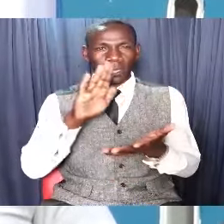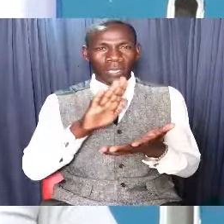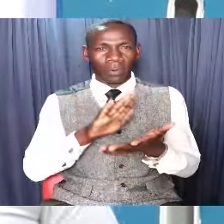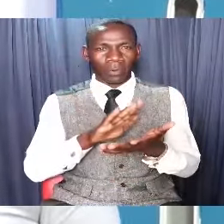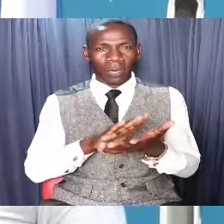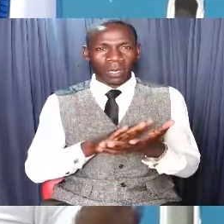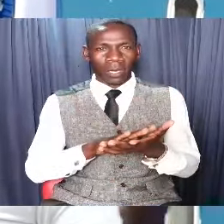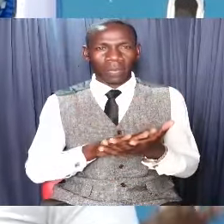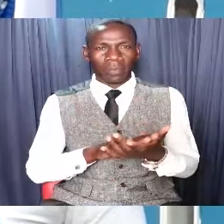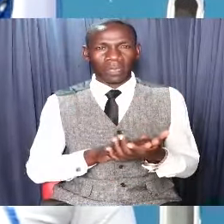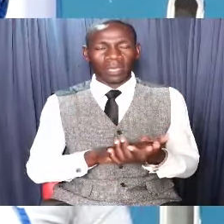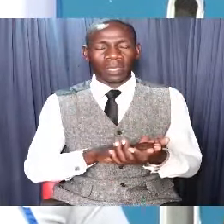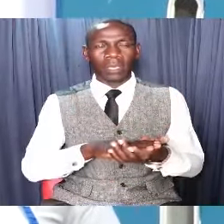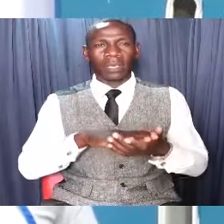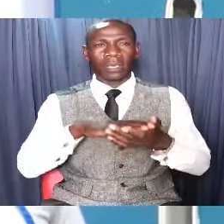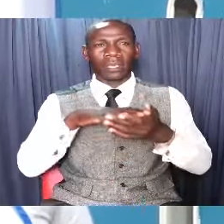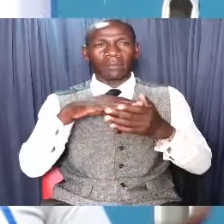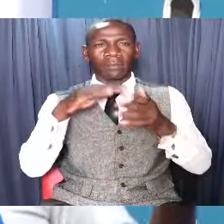Anaweza kutenda.